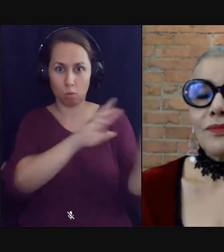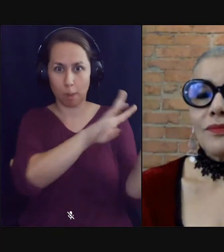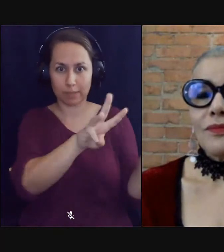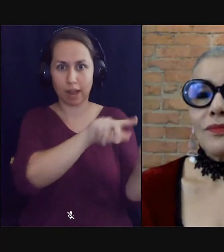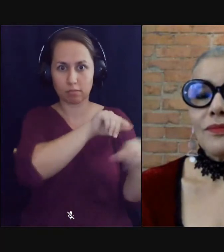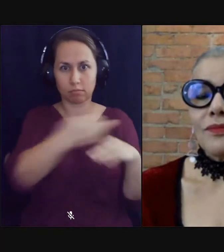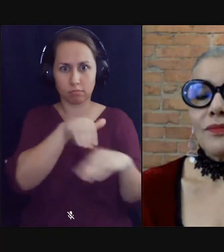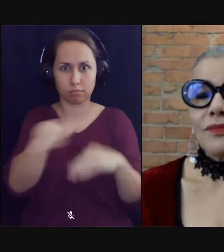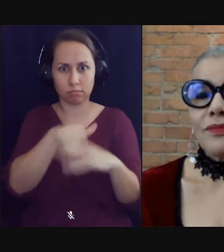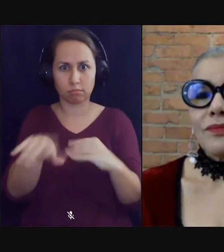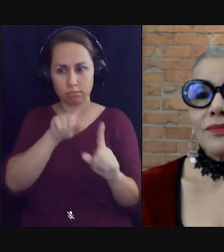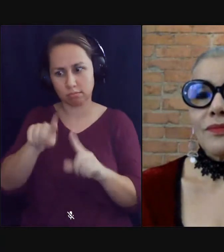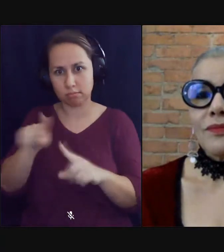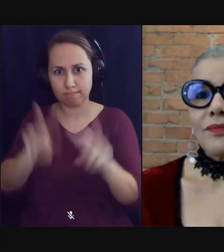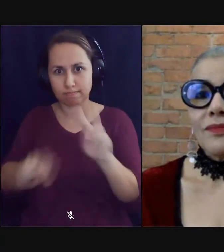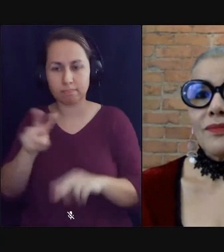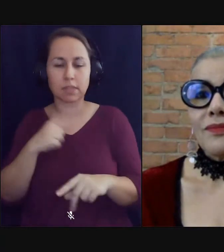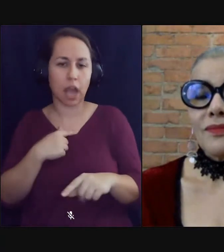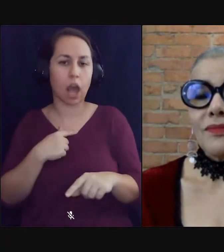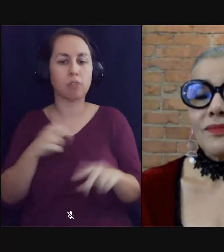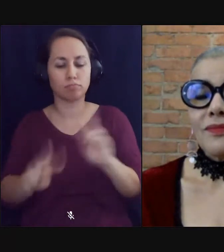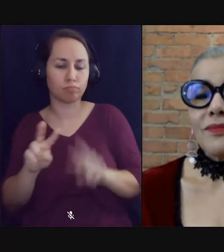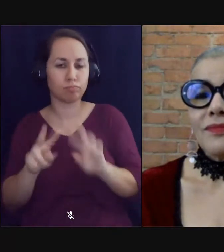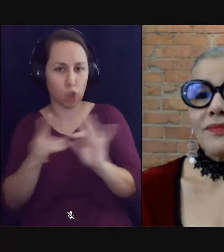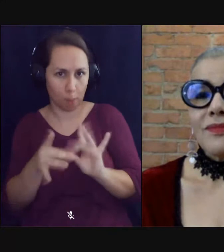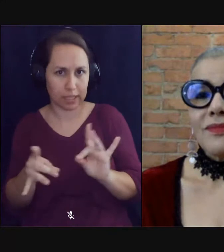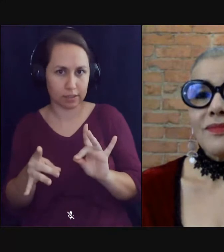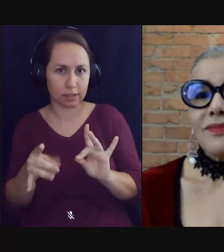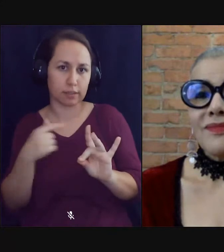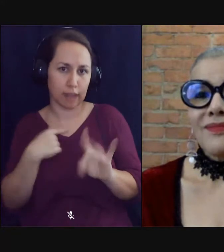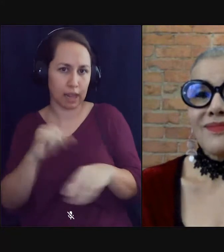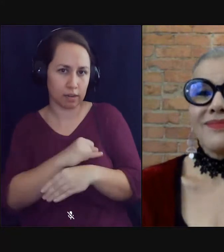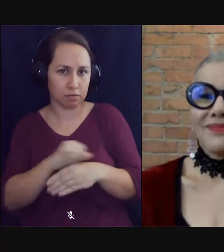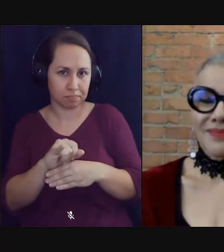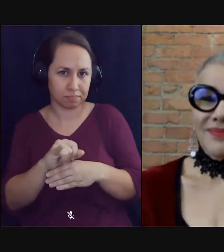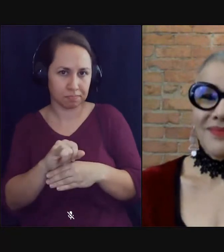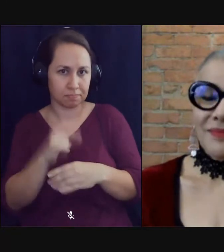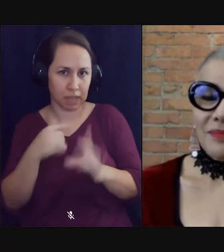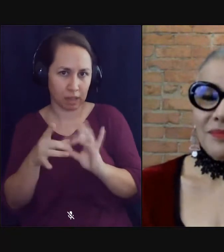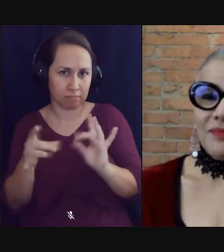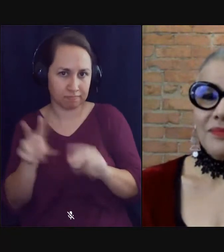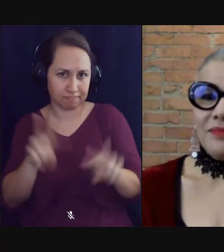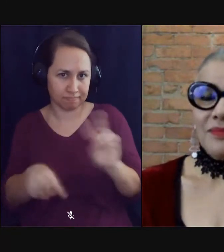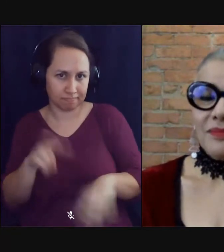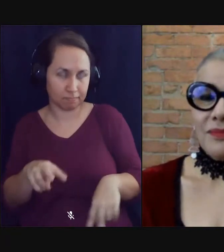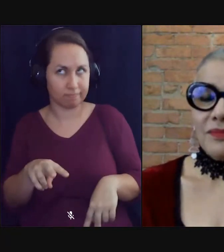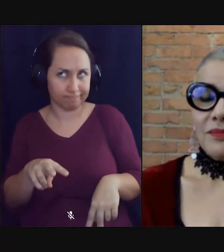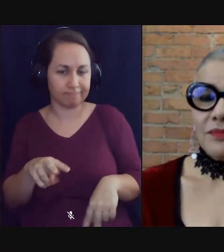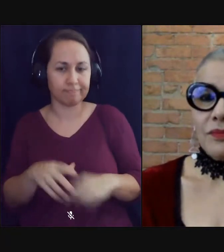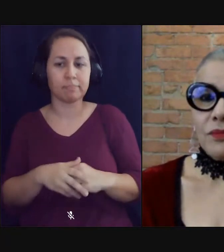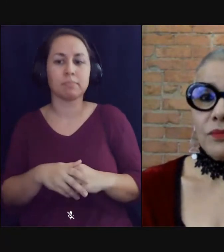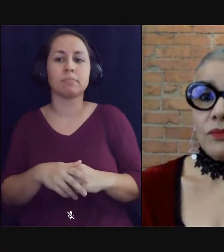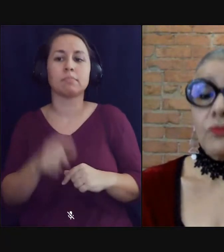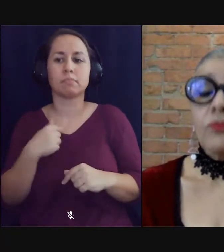was moderating the comments as an intern, really an enviable job for anyone. And I started seeing all these